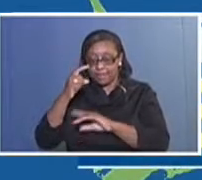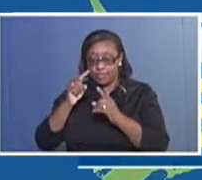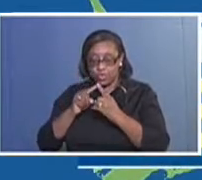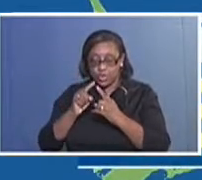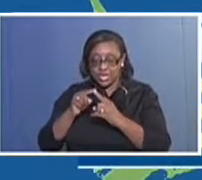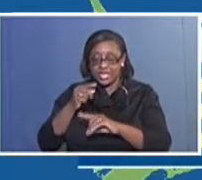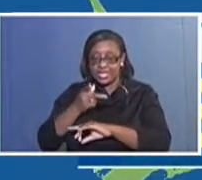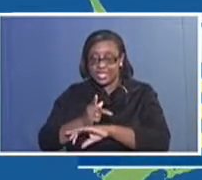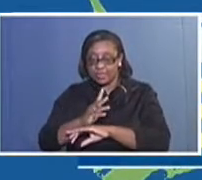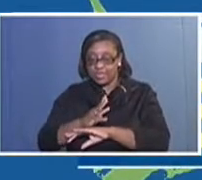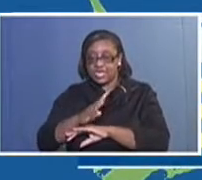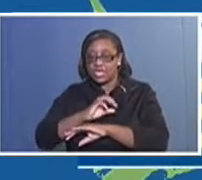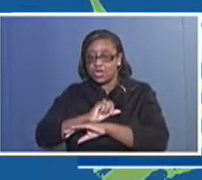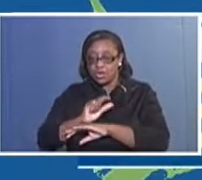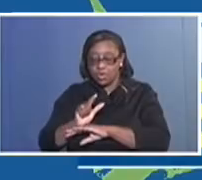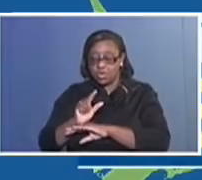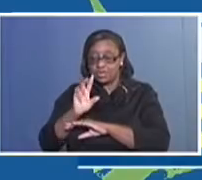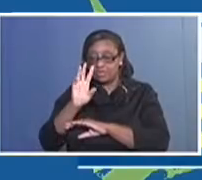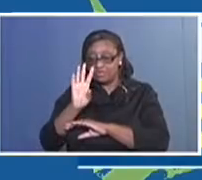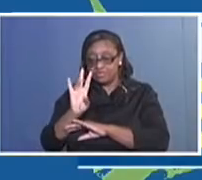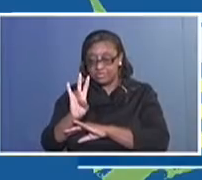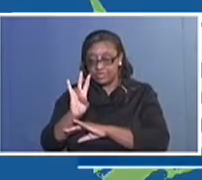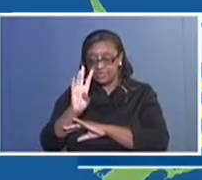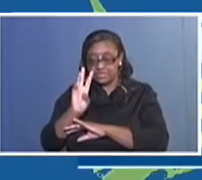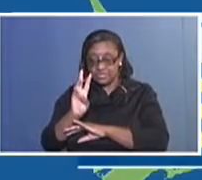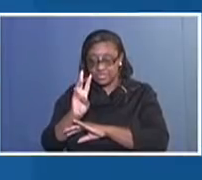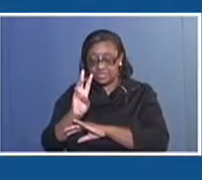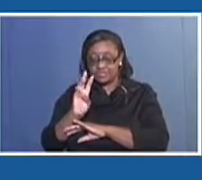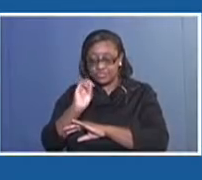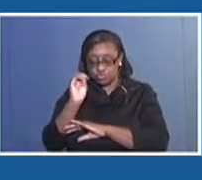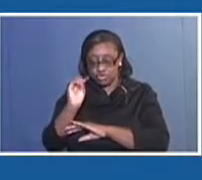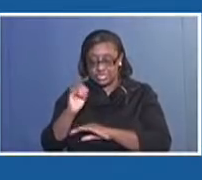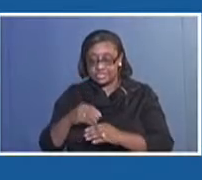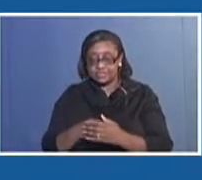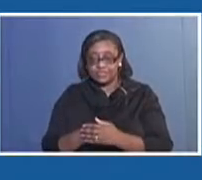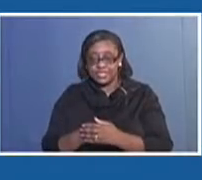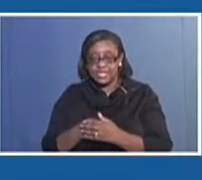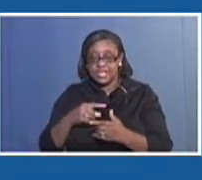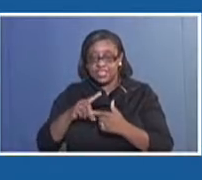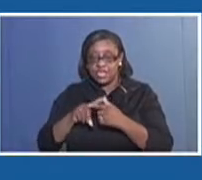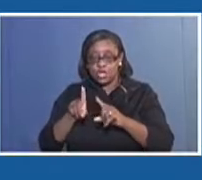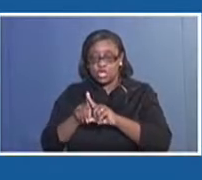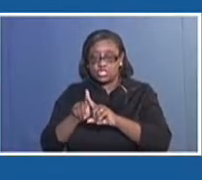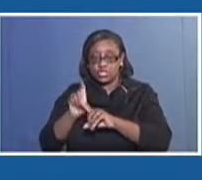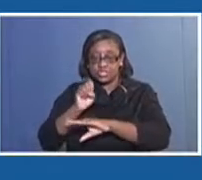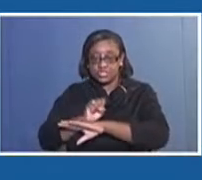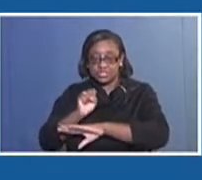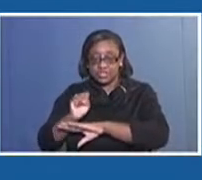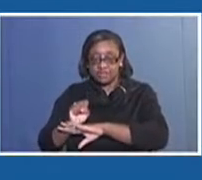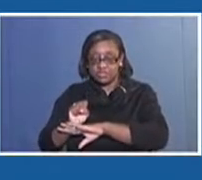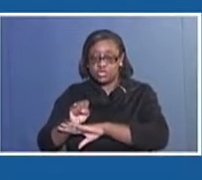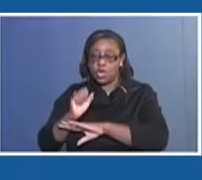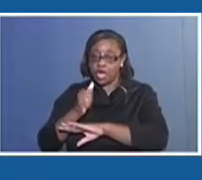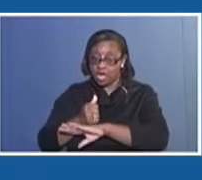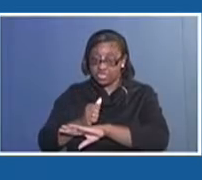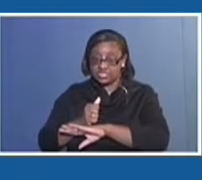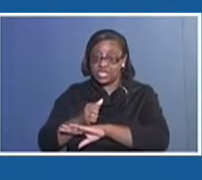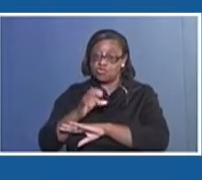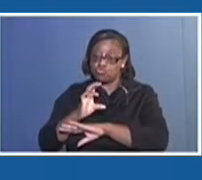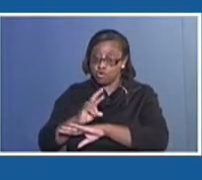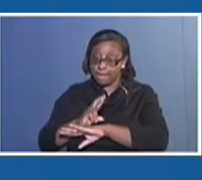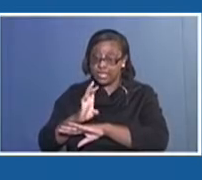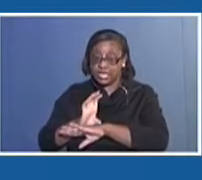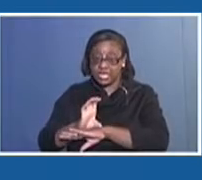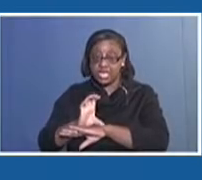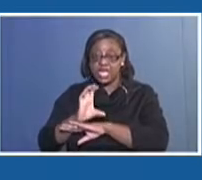Kemp Space on Andros, and Freshwick and Central Andros all reporting 76 degrees. 76 also in Otterstown, Cat Island, San Salvador, and